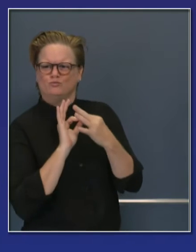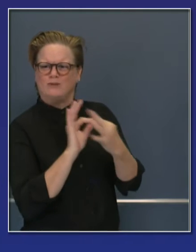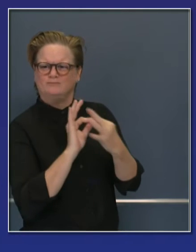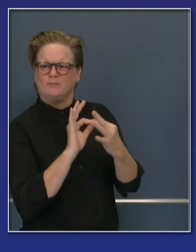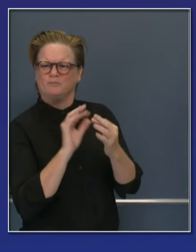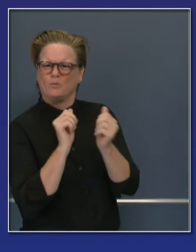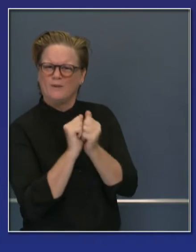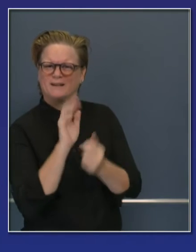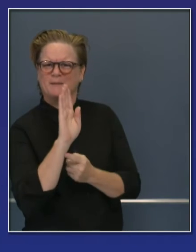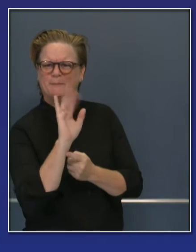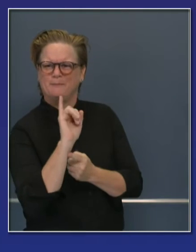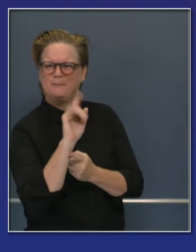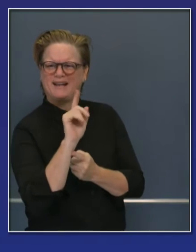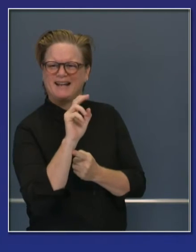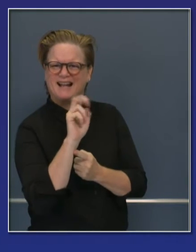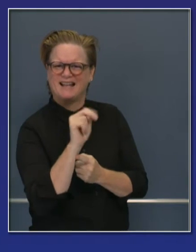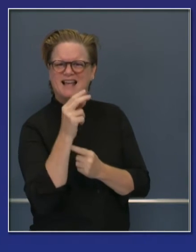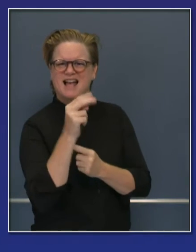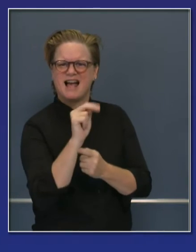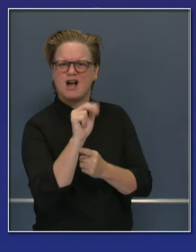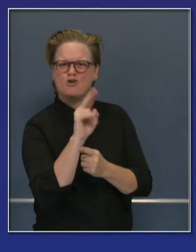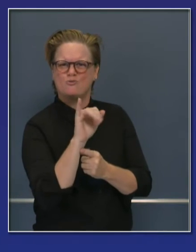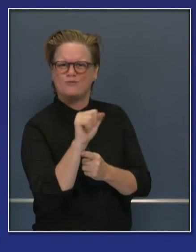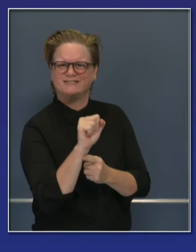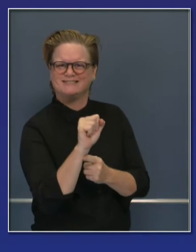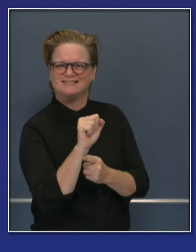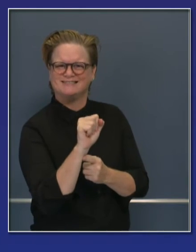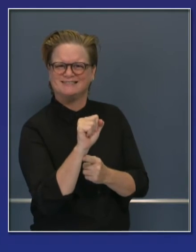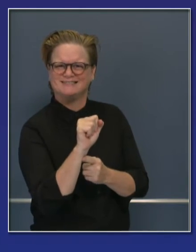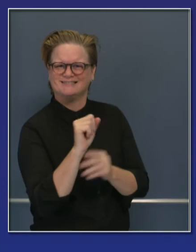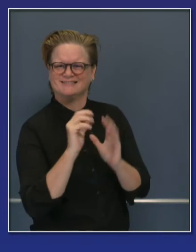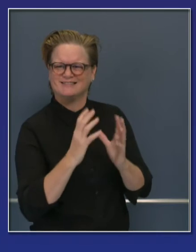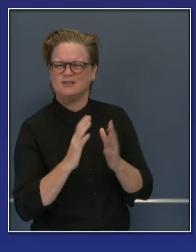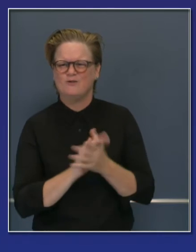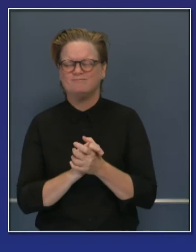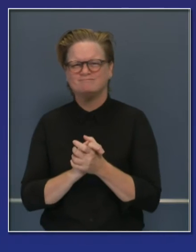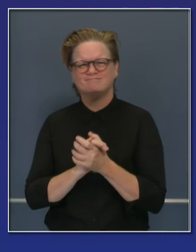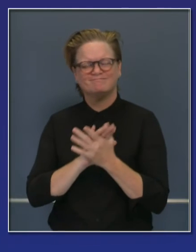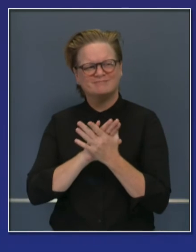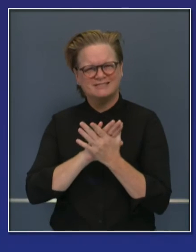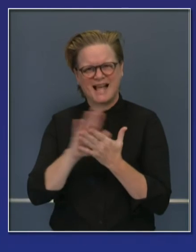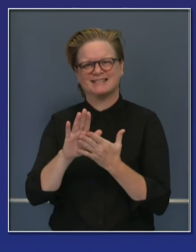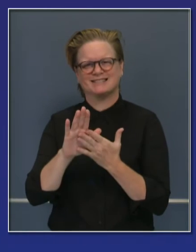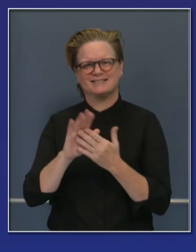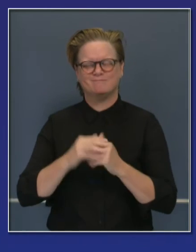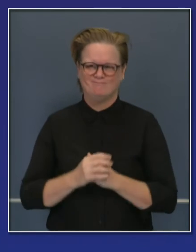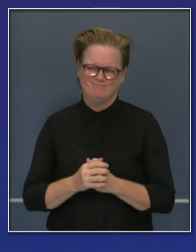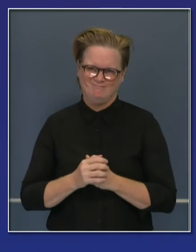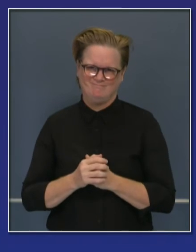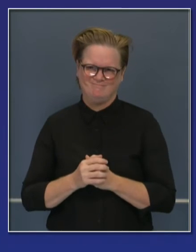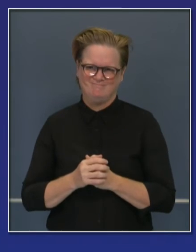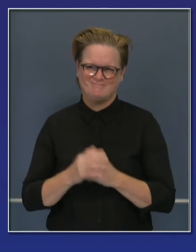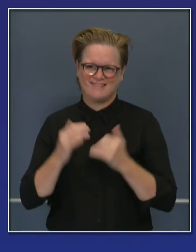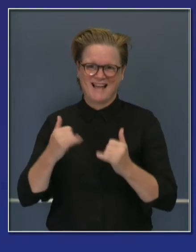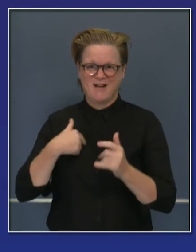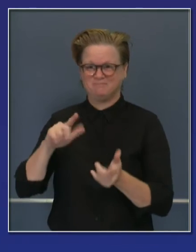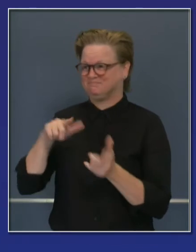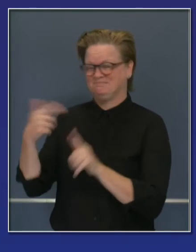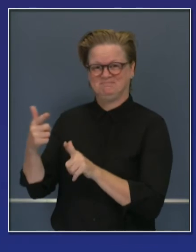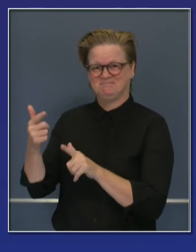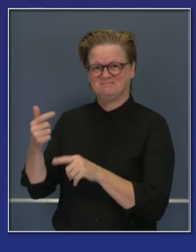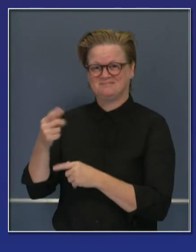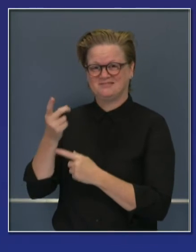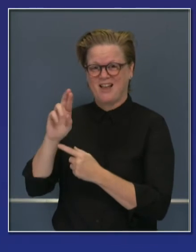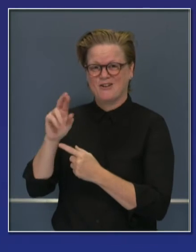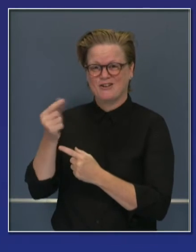I want to now turn it over to Dr. Galley and talk about incoming, and that is the number of inquiries that he has received around